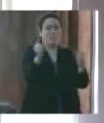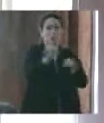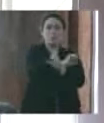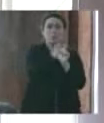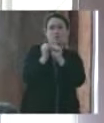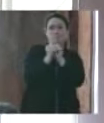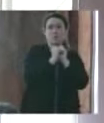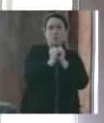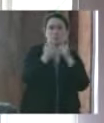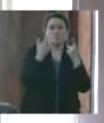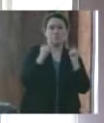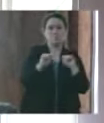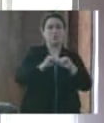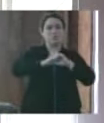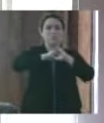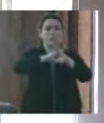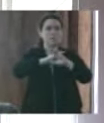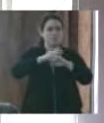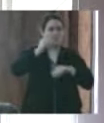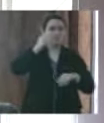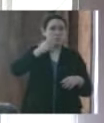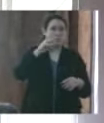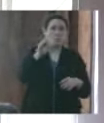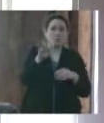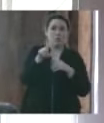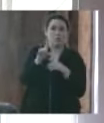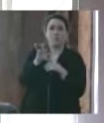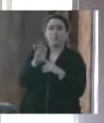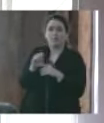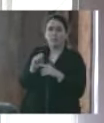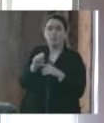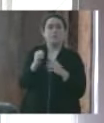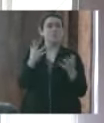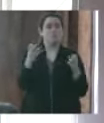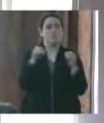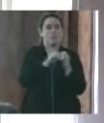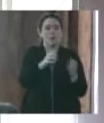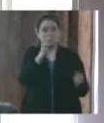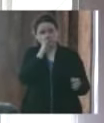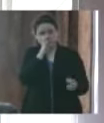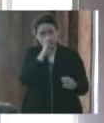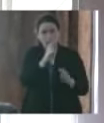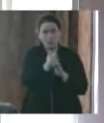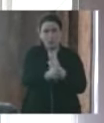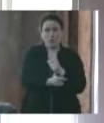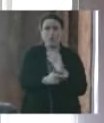by tightening the laws, the legislation, and the enforcement. Now, today we're taking another very important step